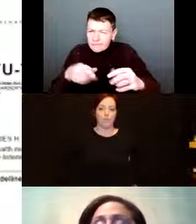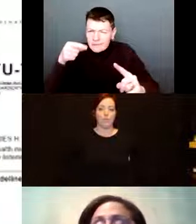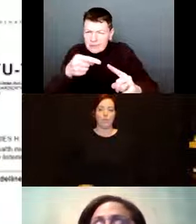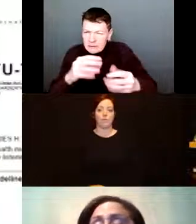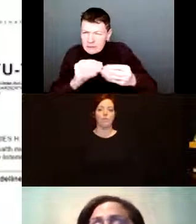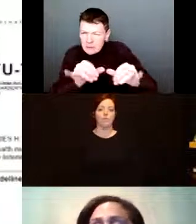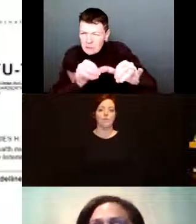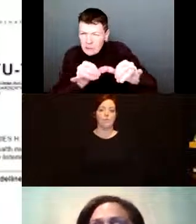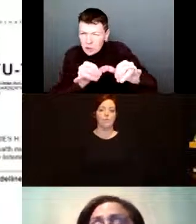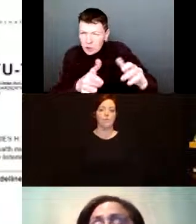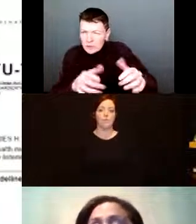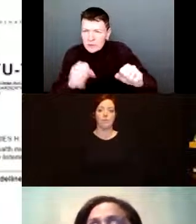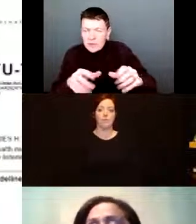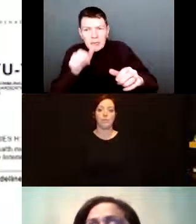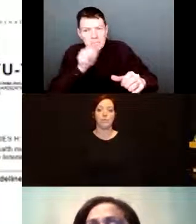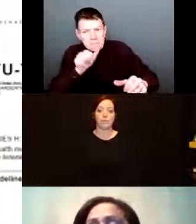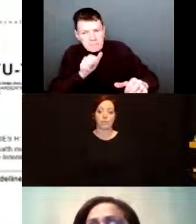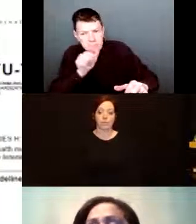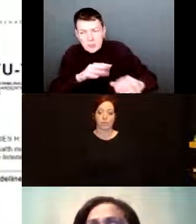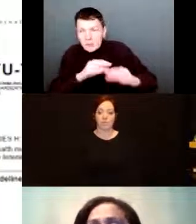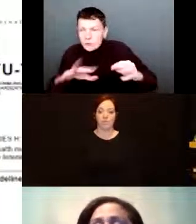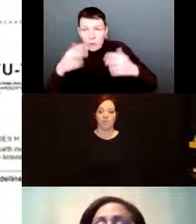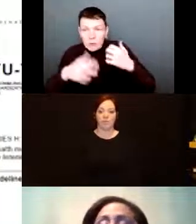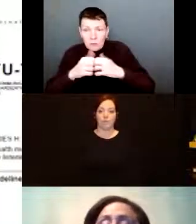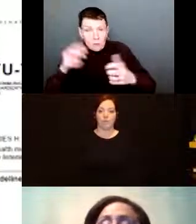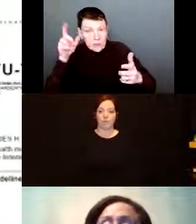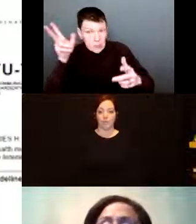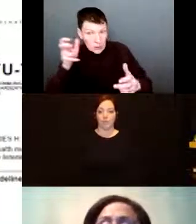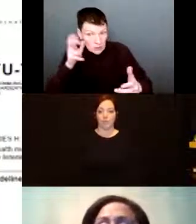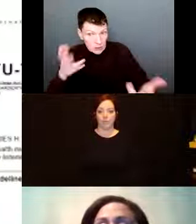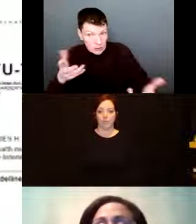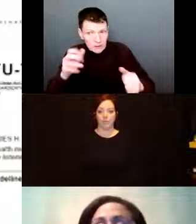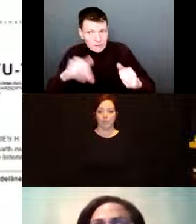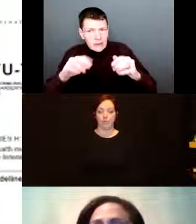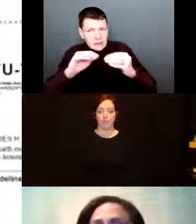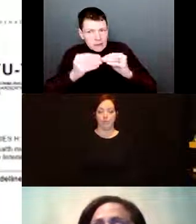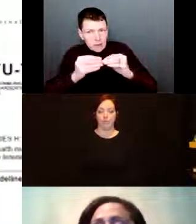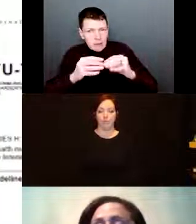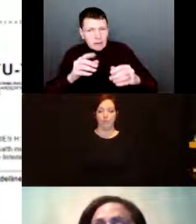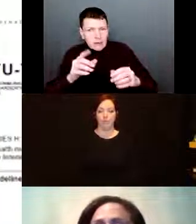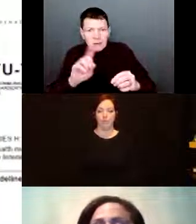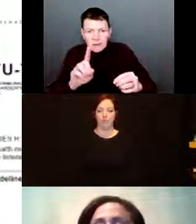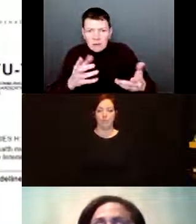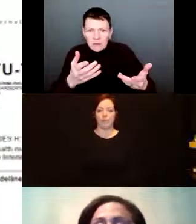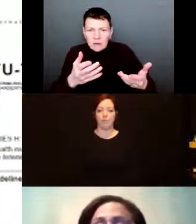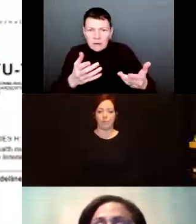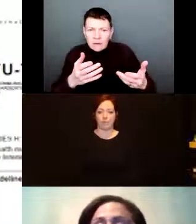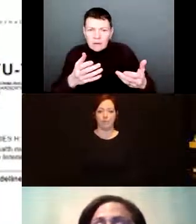that we can handle without having problems with our hearing. And that dose is given in pascals, which is a kind